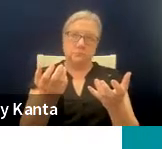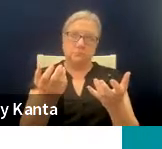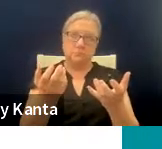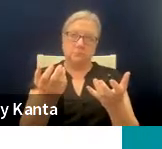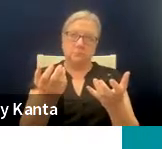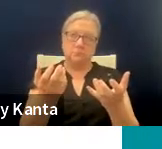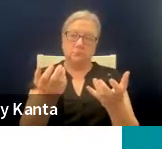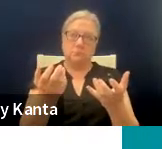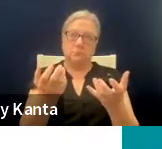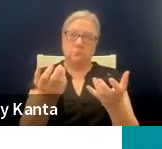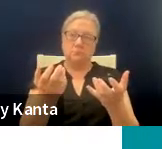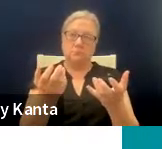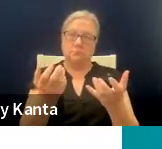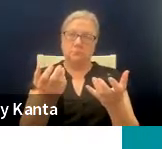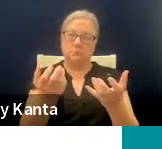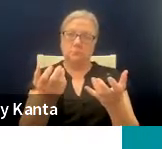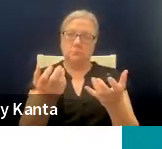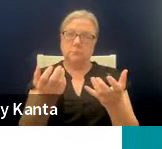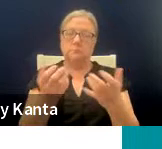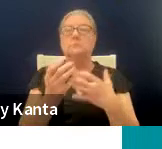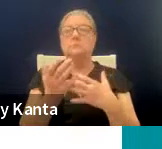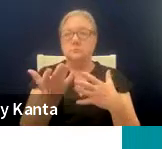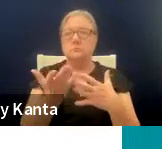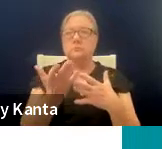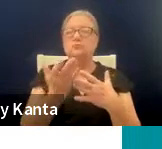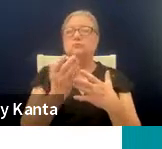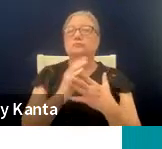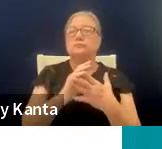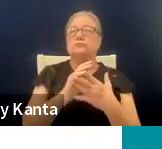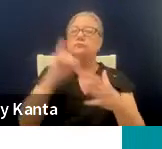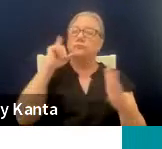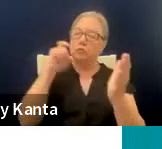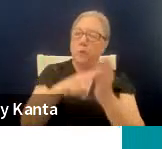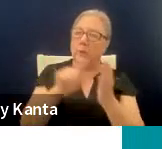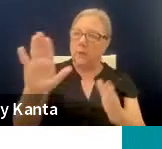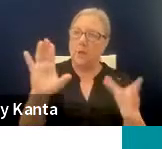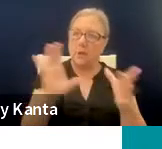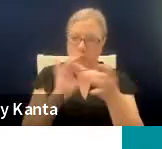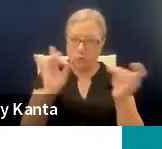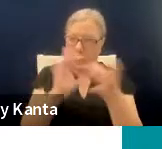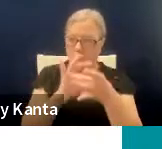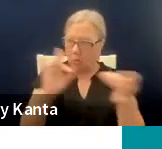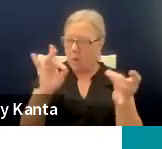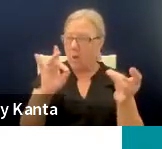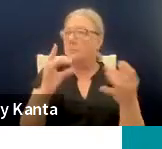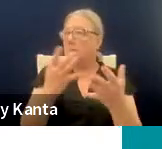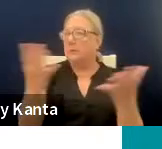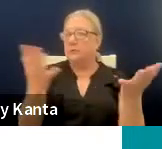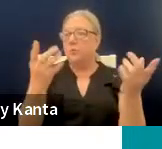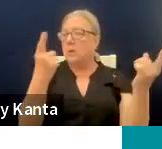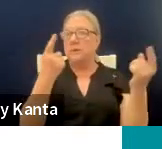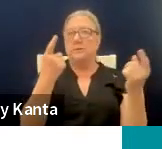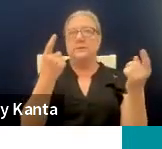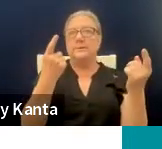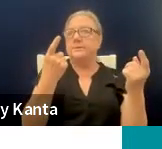acknowledge your comments on the challenge of balancing all that, the like now and the future.